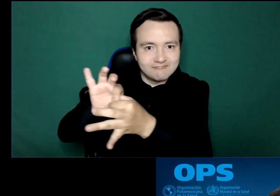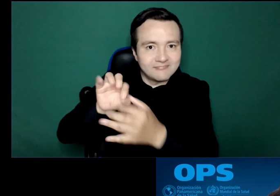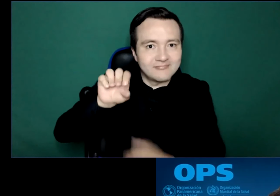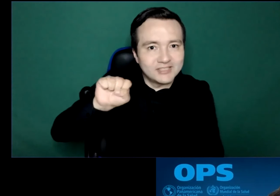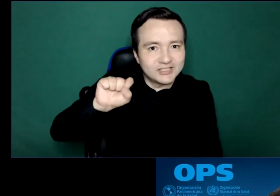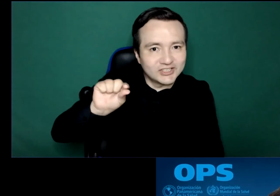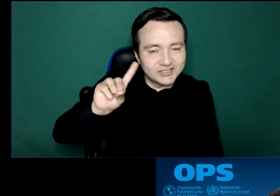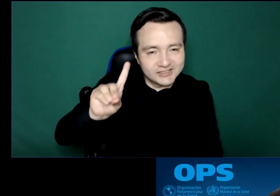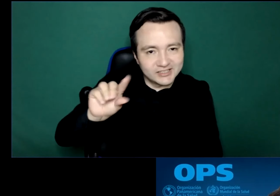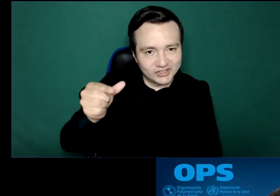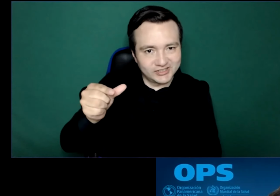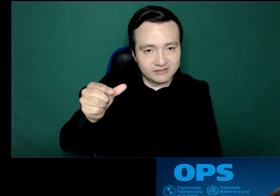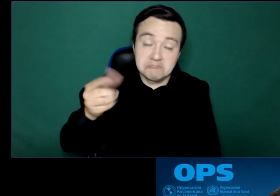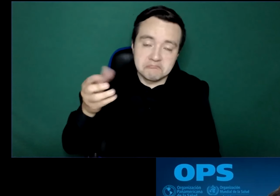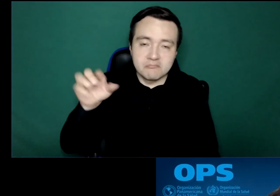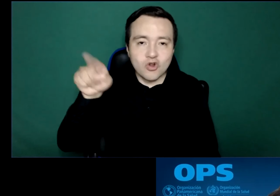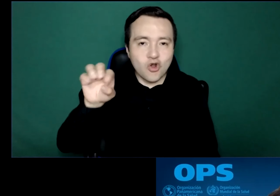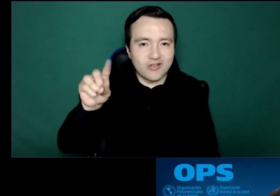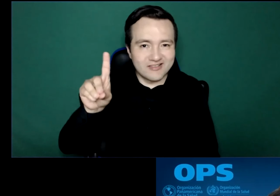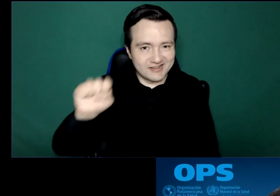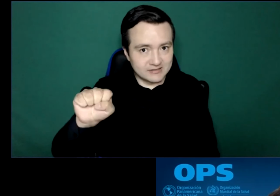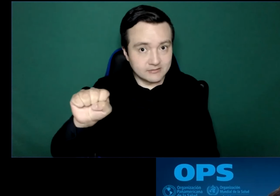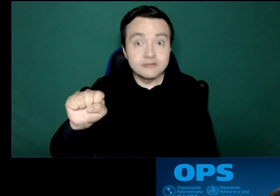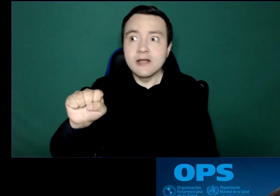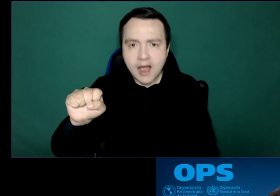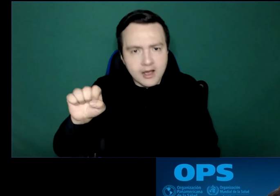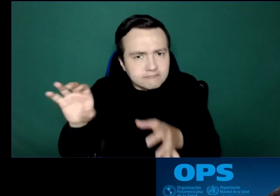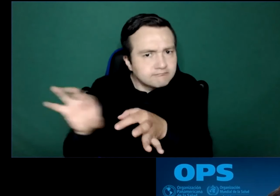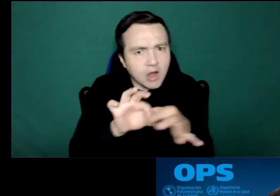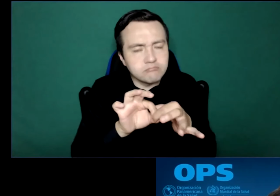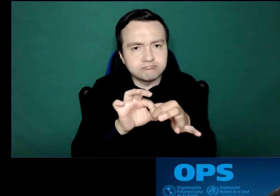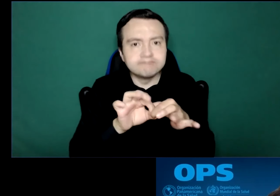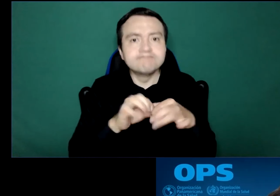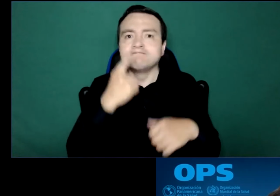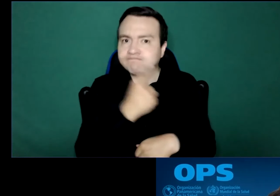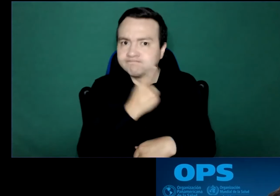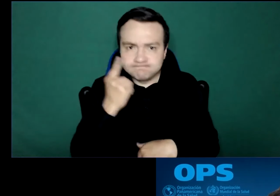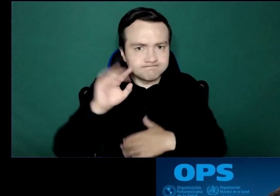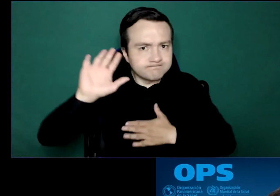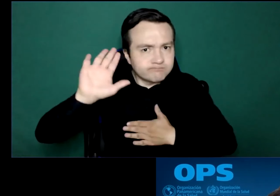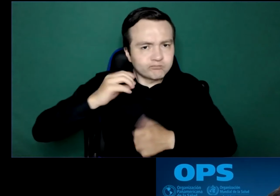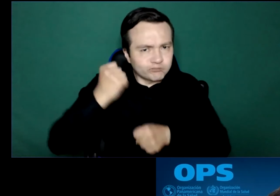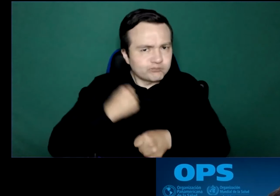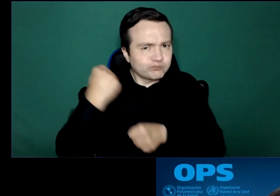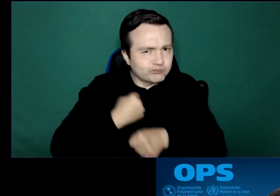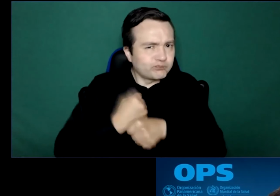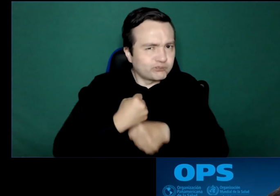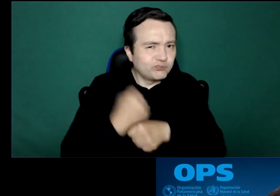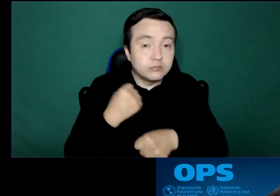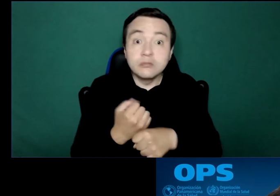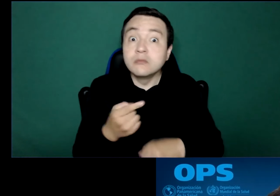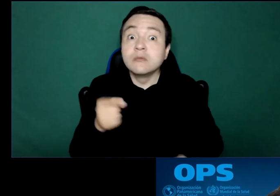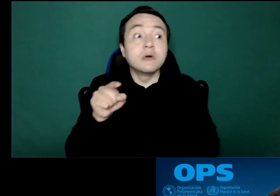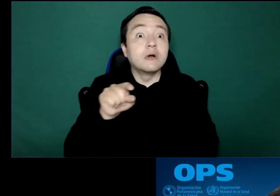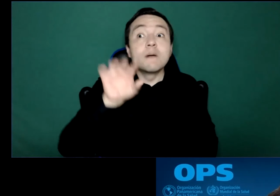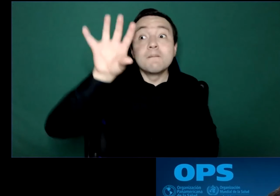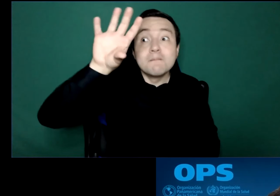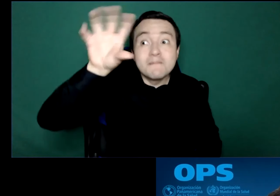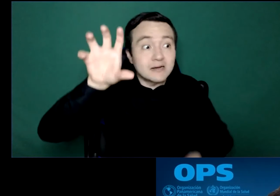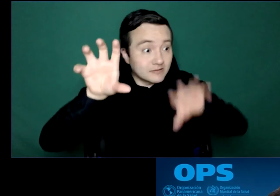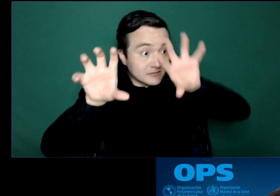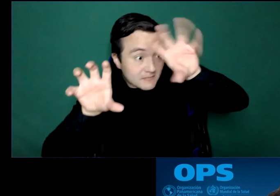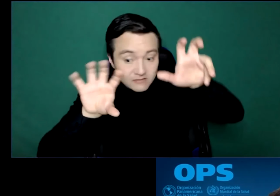goals. But this requires a committed activity countries must deal with and support